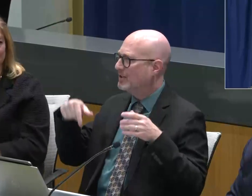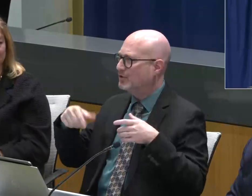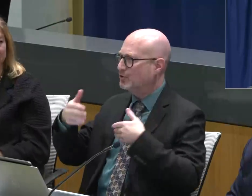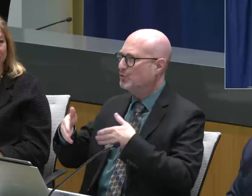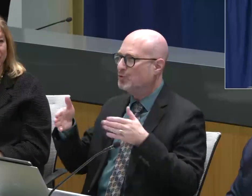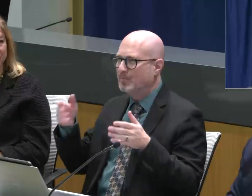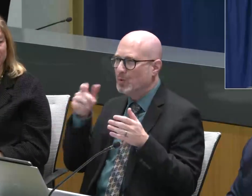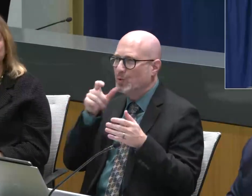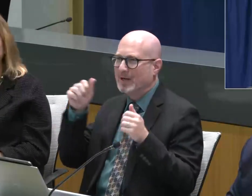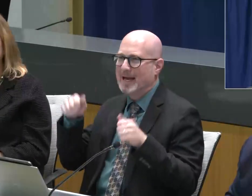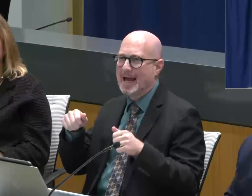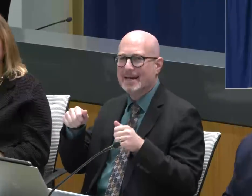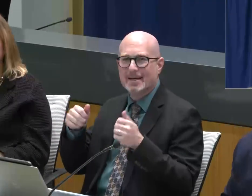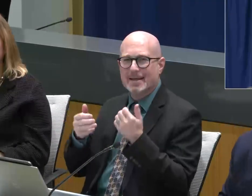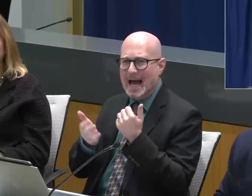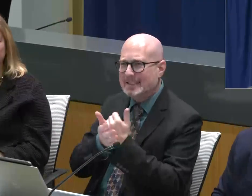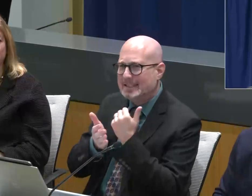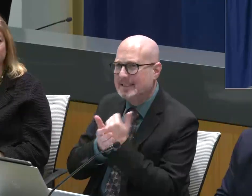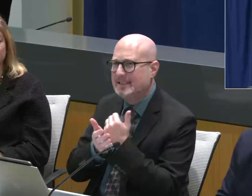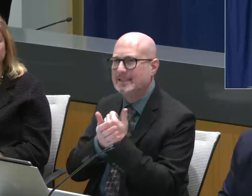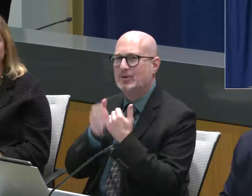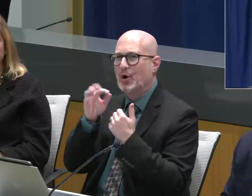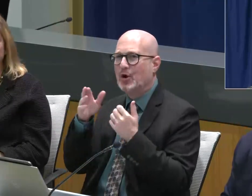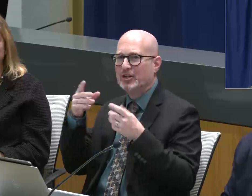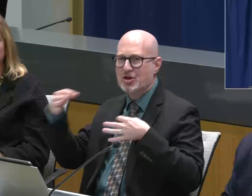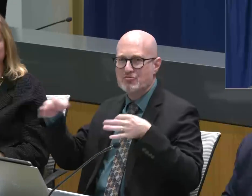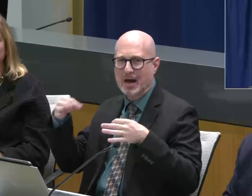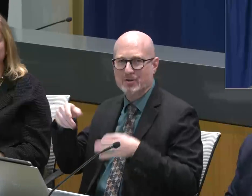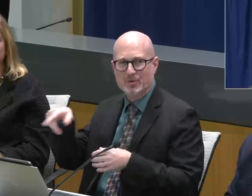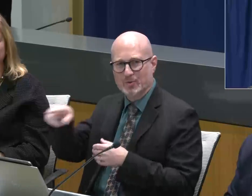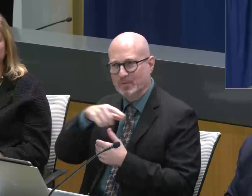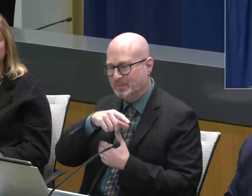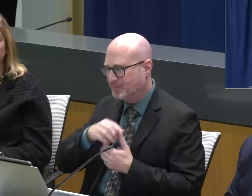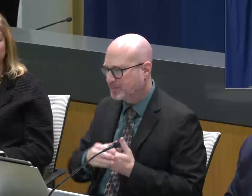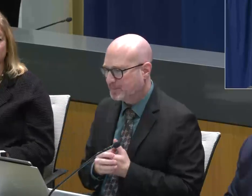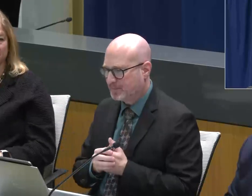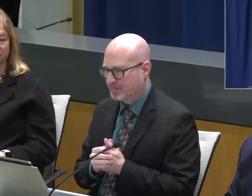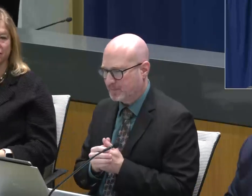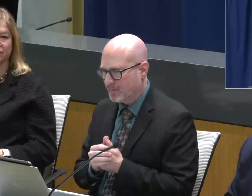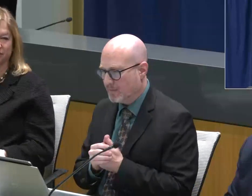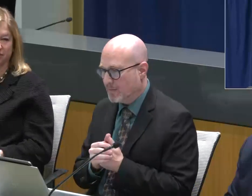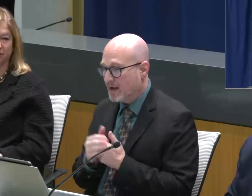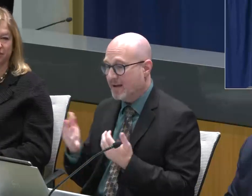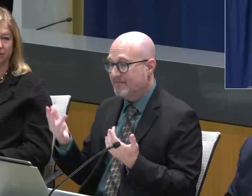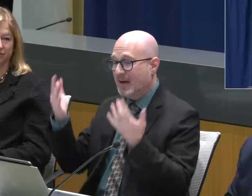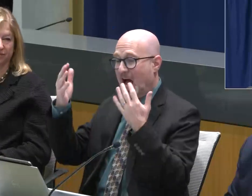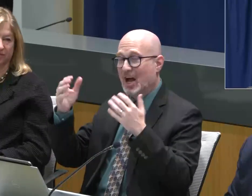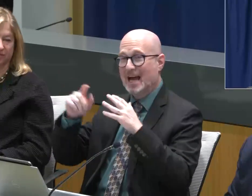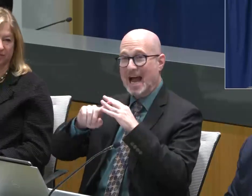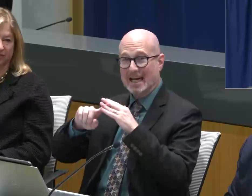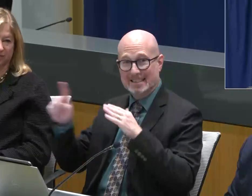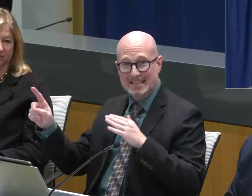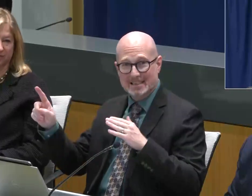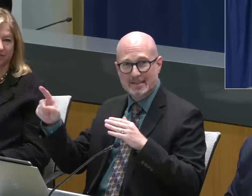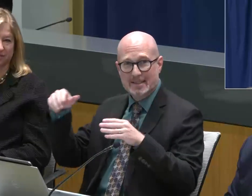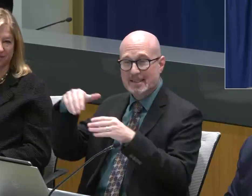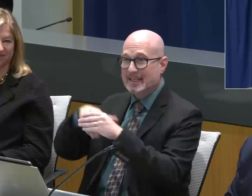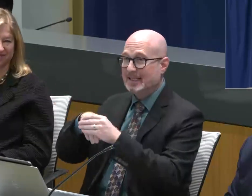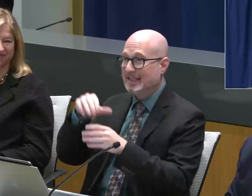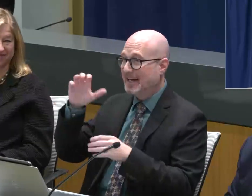both sides of this room who can assist or direct you.